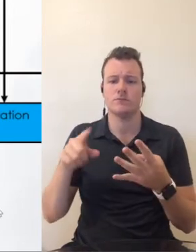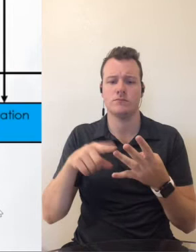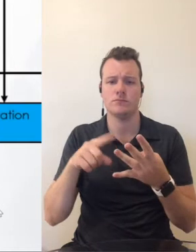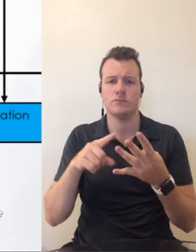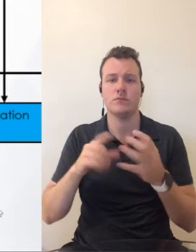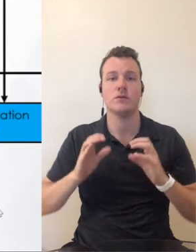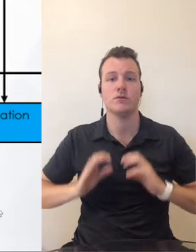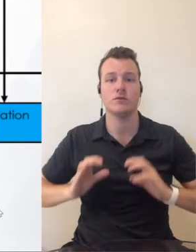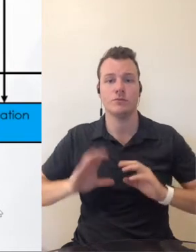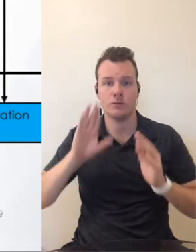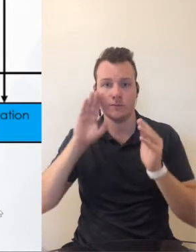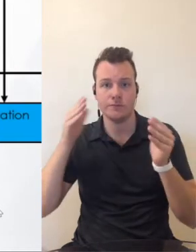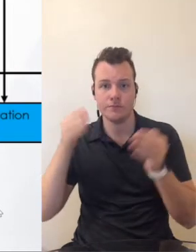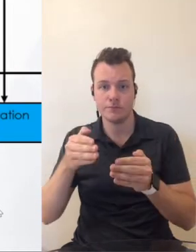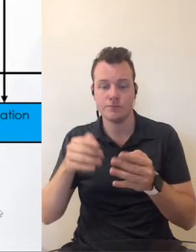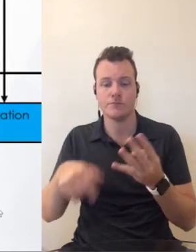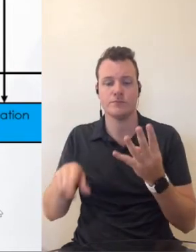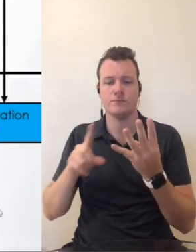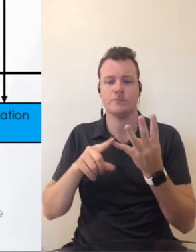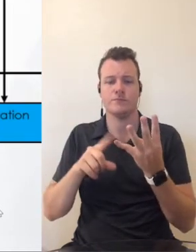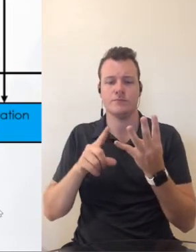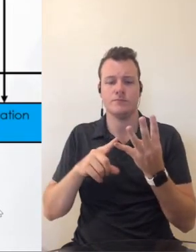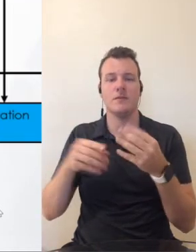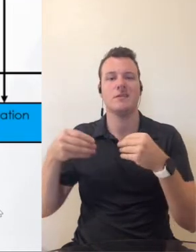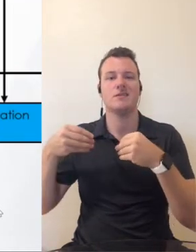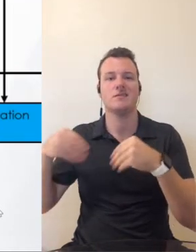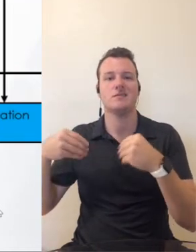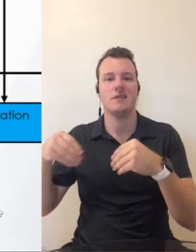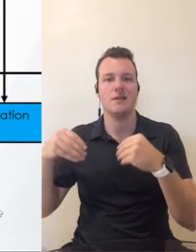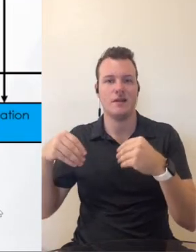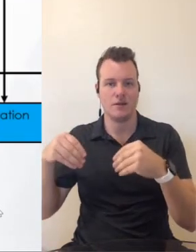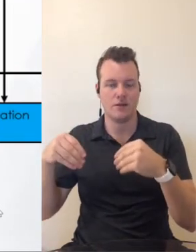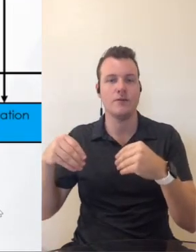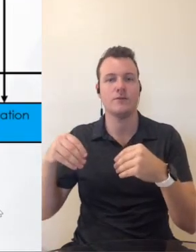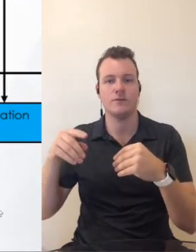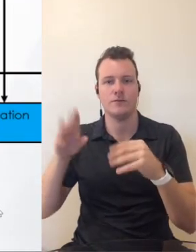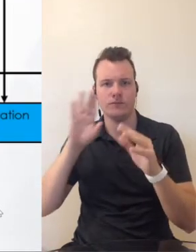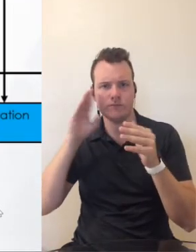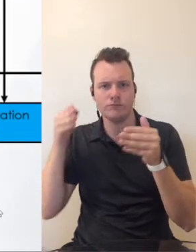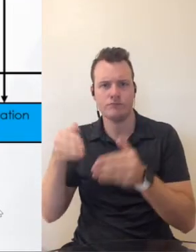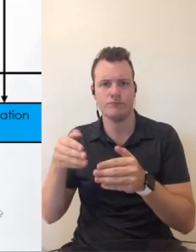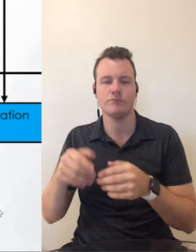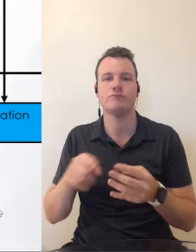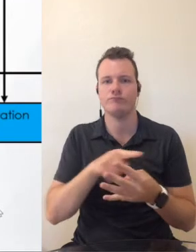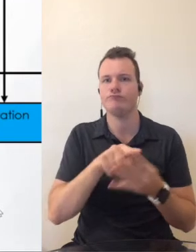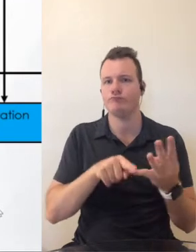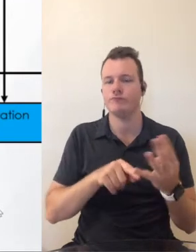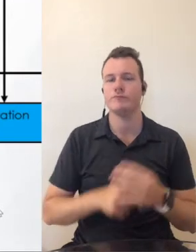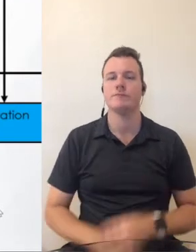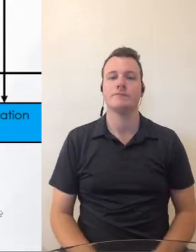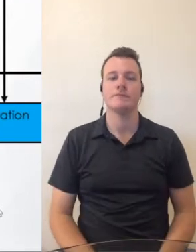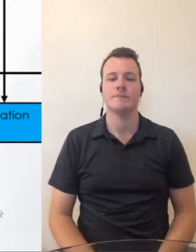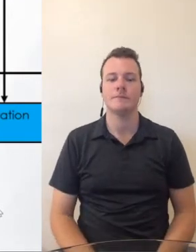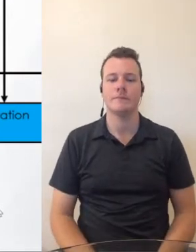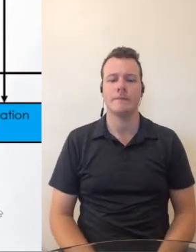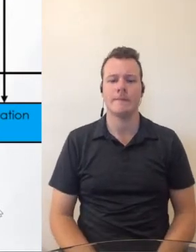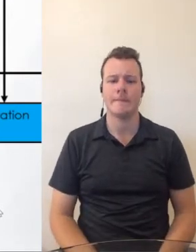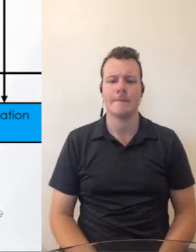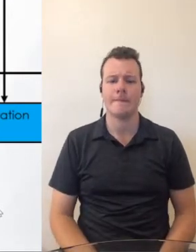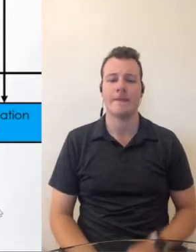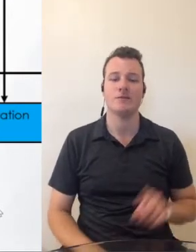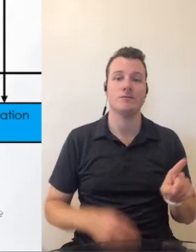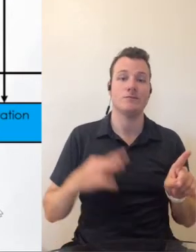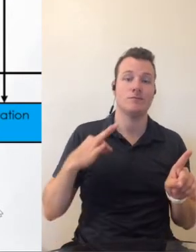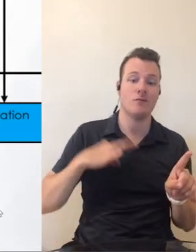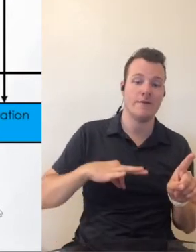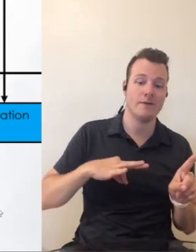is consumer-oriented. And the fourth is sales-oriented, okay? Now, the two on the outside,